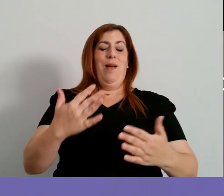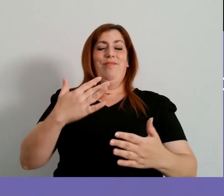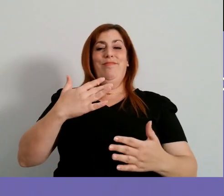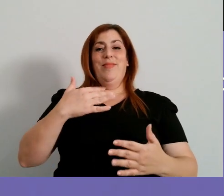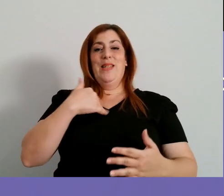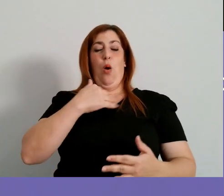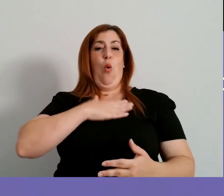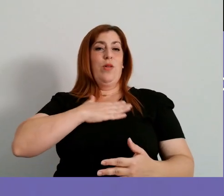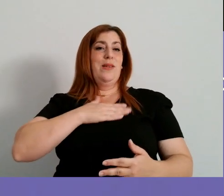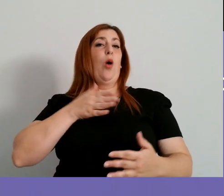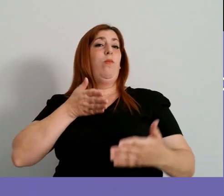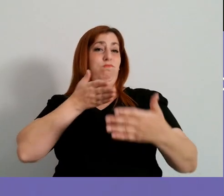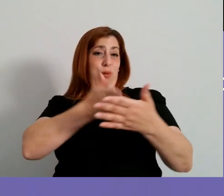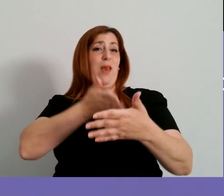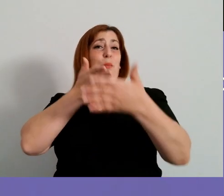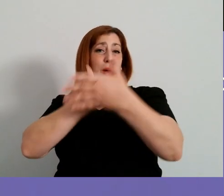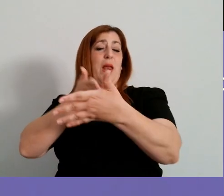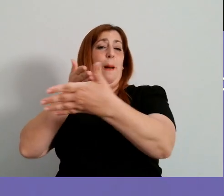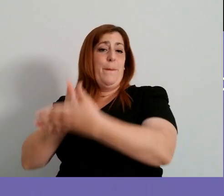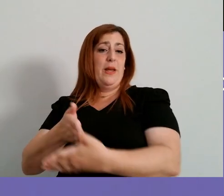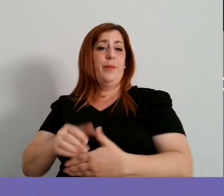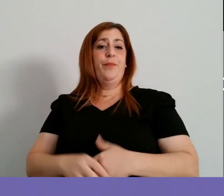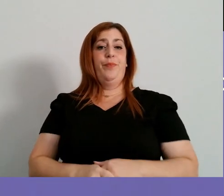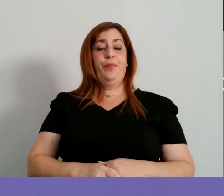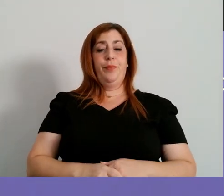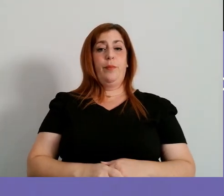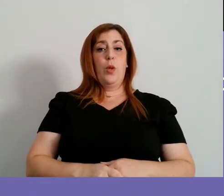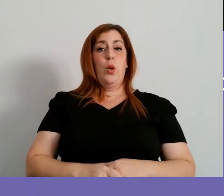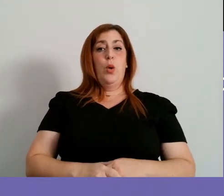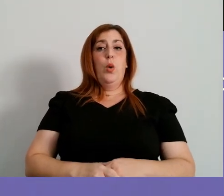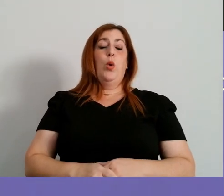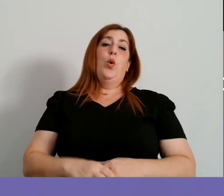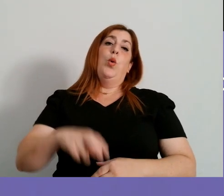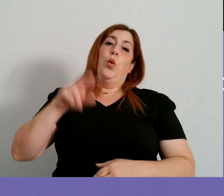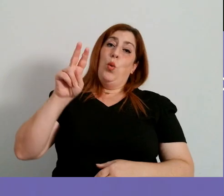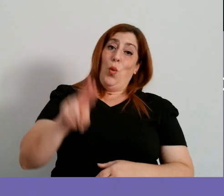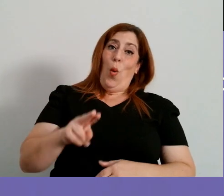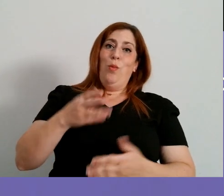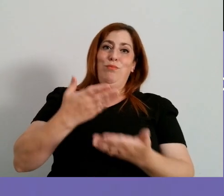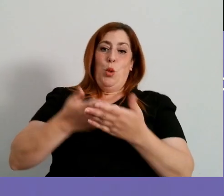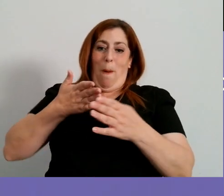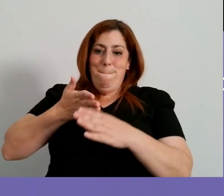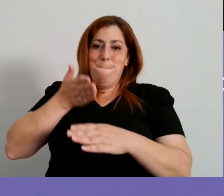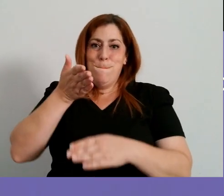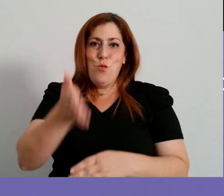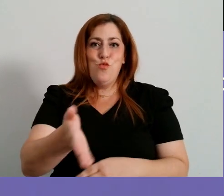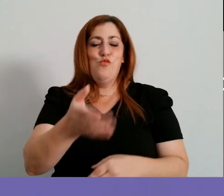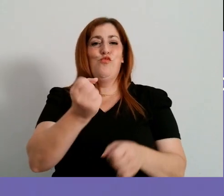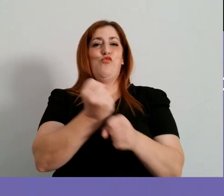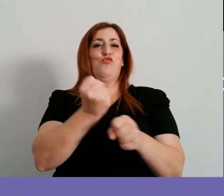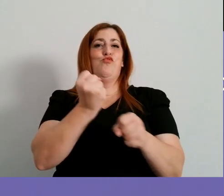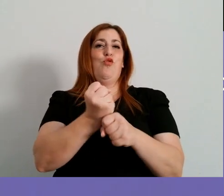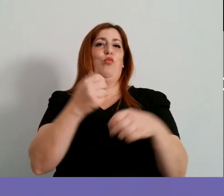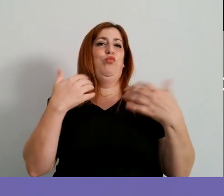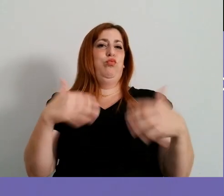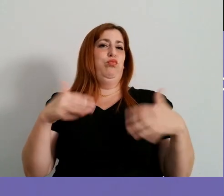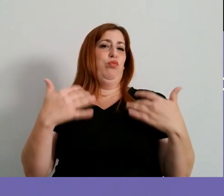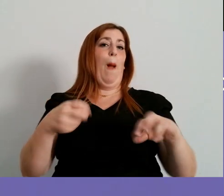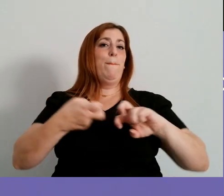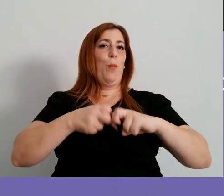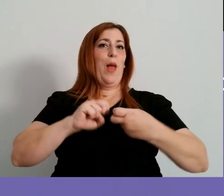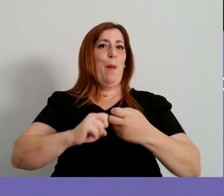Those are all very much barriers again. Commuting itself, especially again in Malta, we have quite